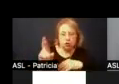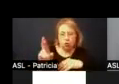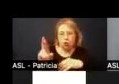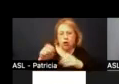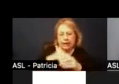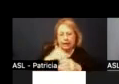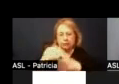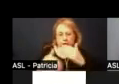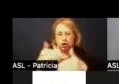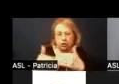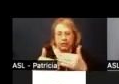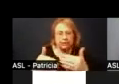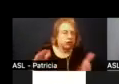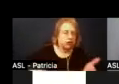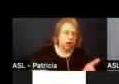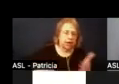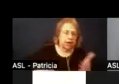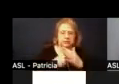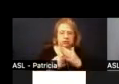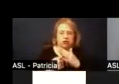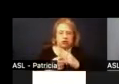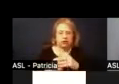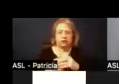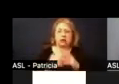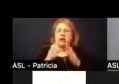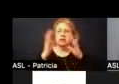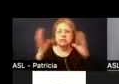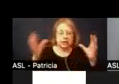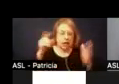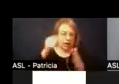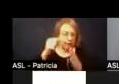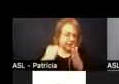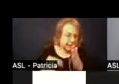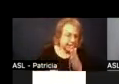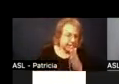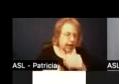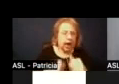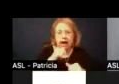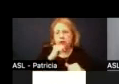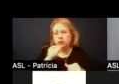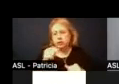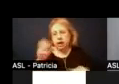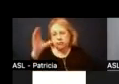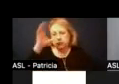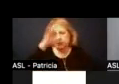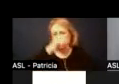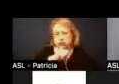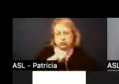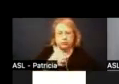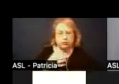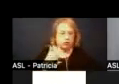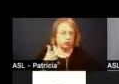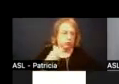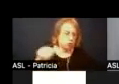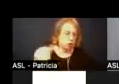progress or not yet started and so again there's a lot of detail here i'm not going to presume to go through um all of it with you